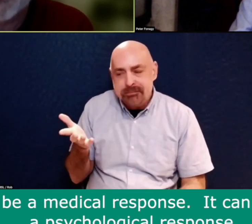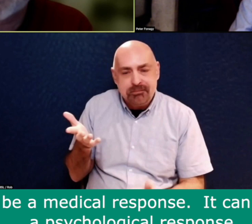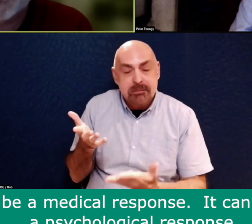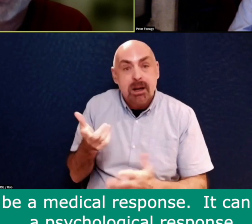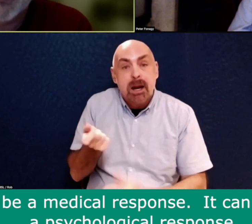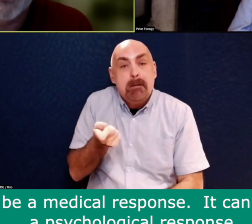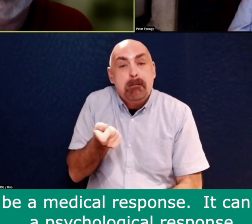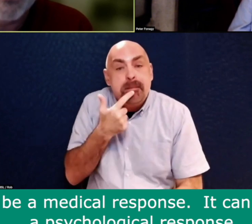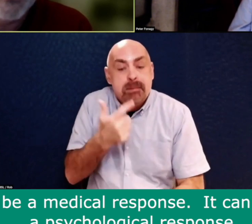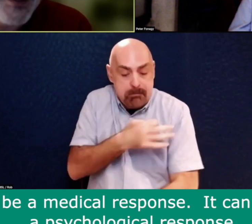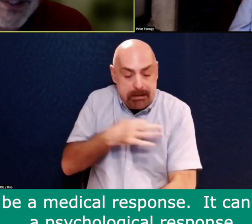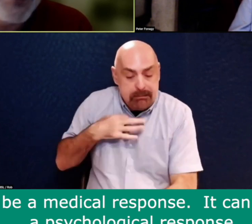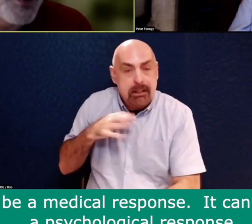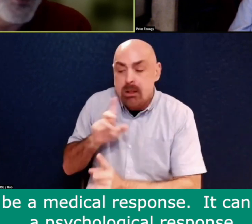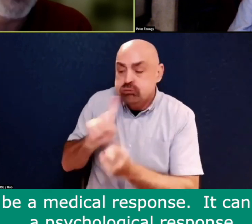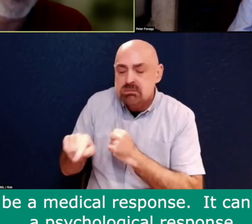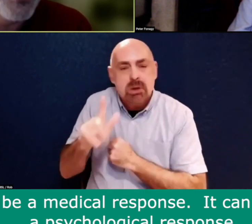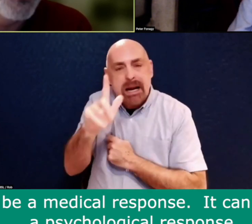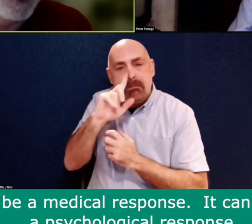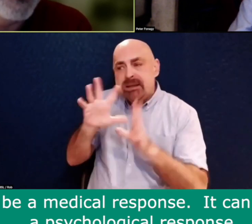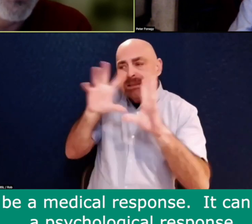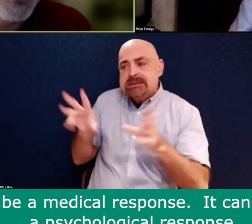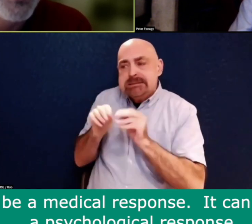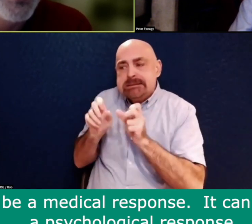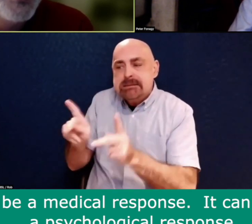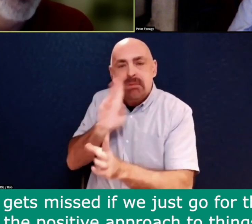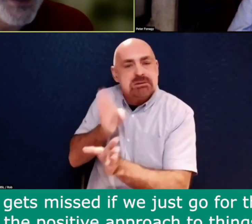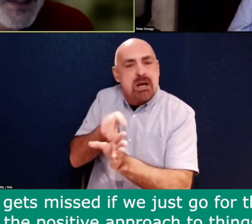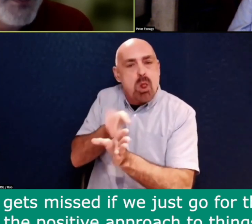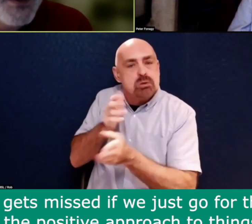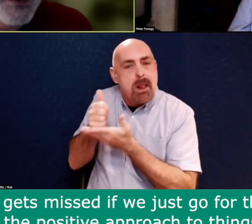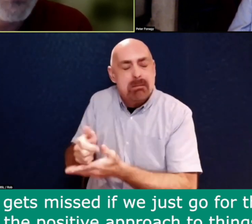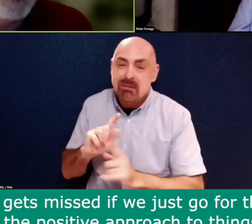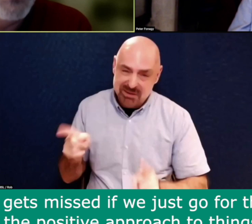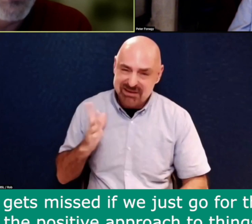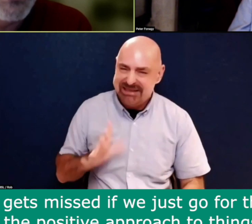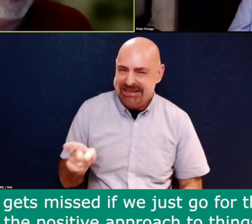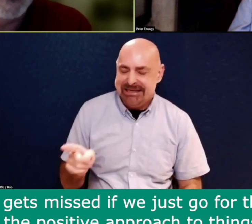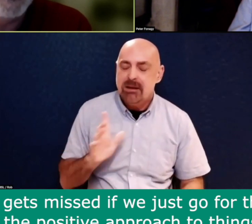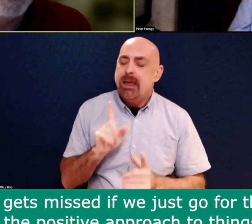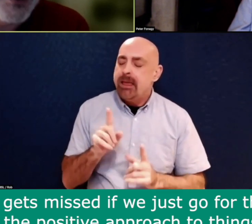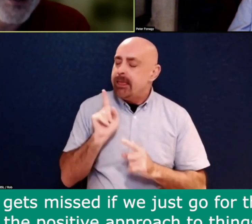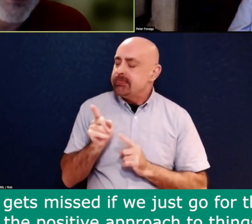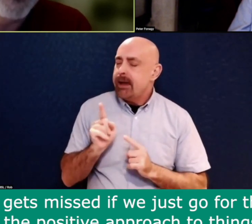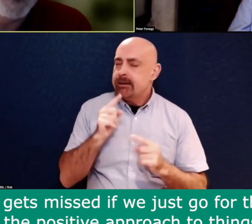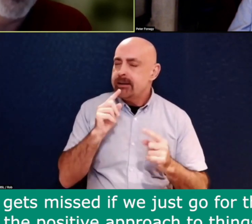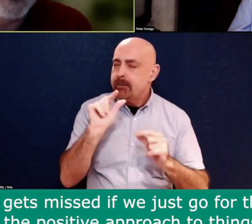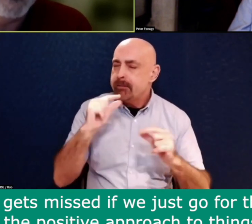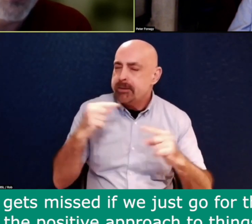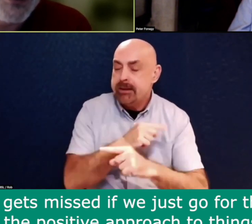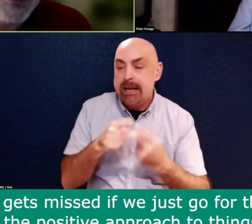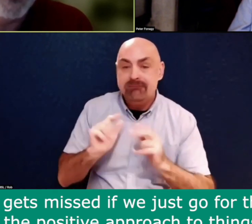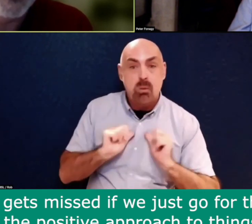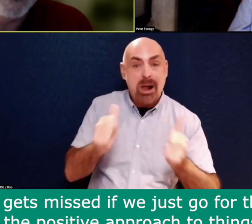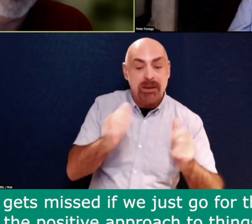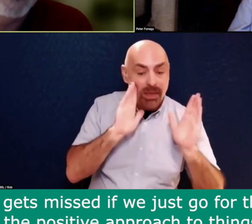a medical response, it can be a system response, a psychological response. But that's the bit that gets missed if we just go for the well-being,